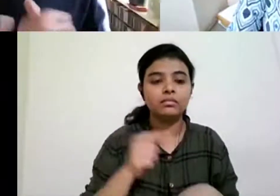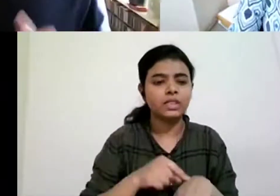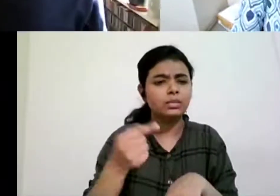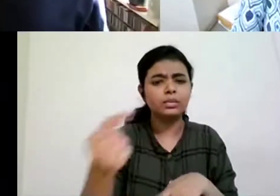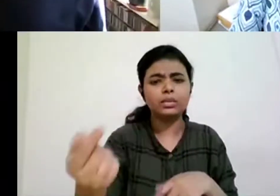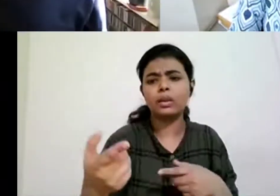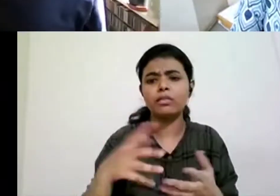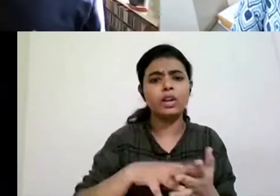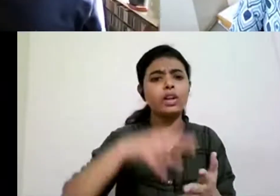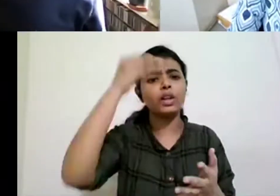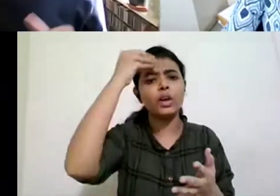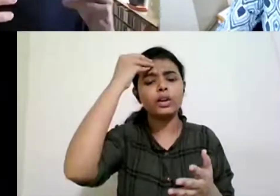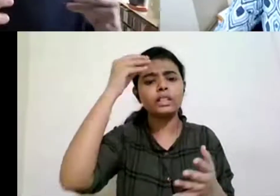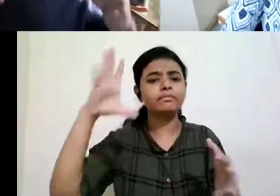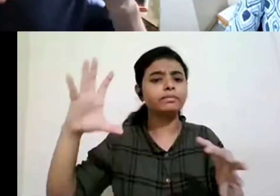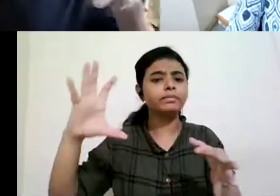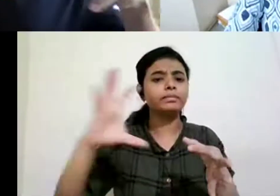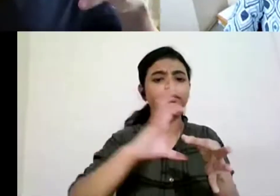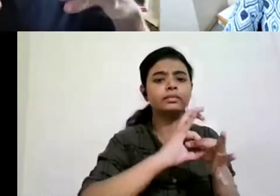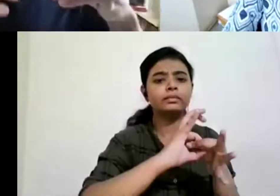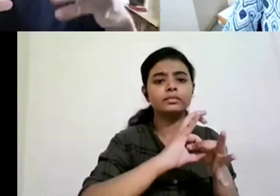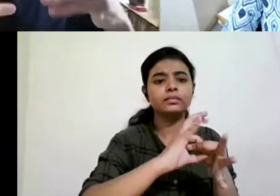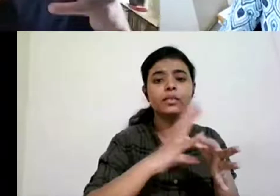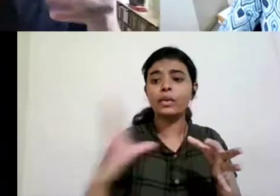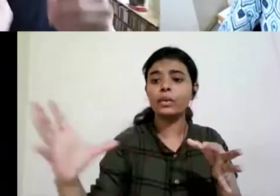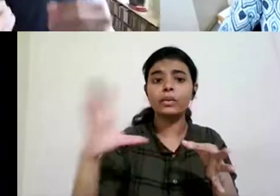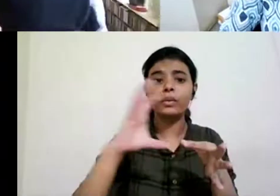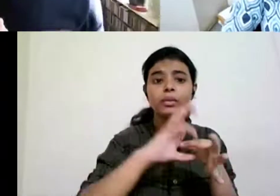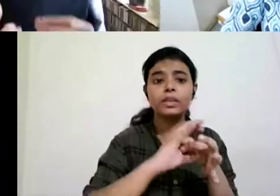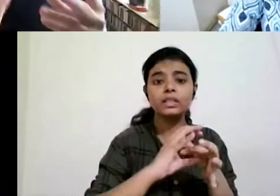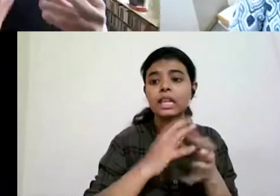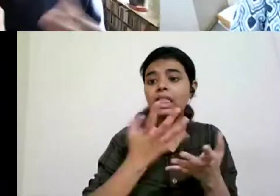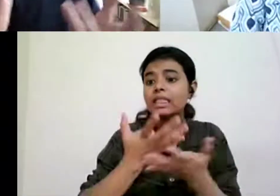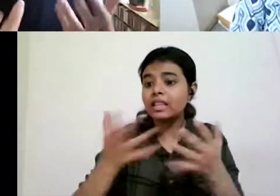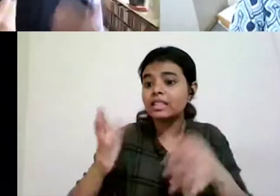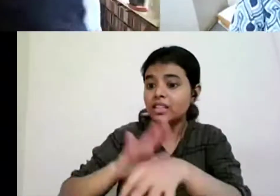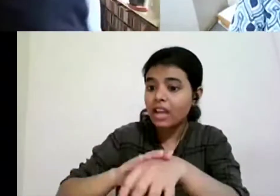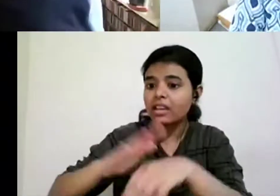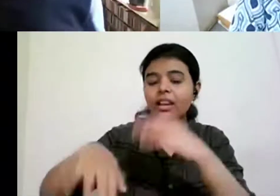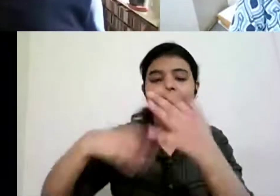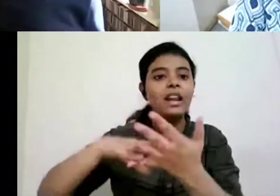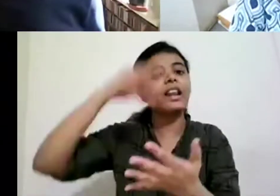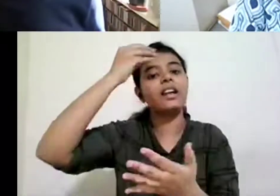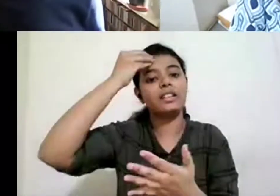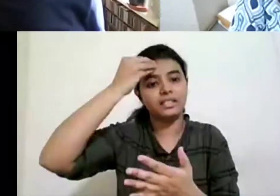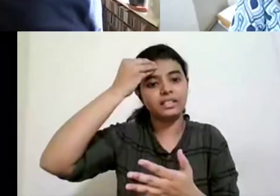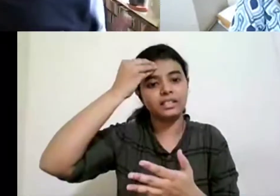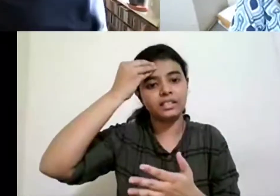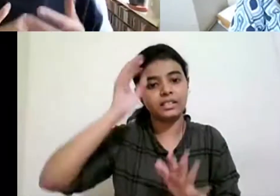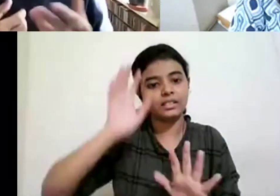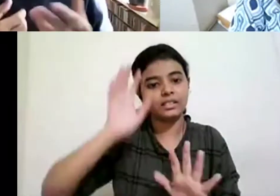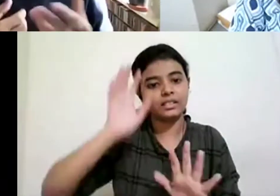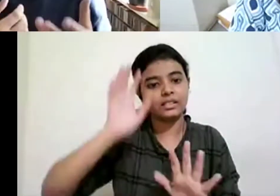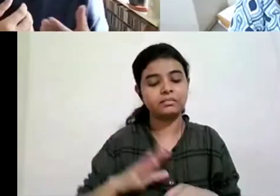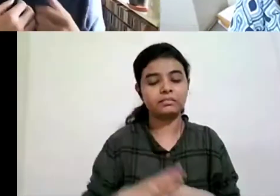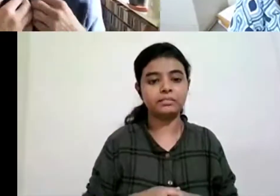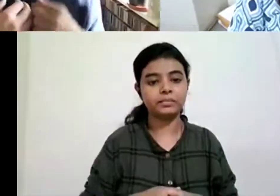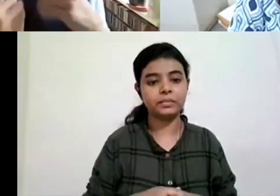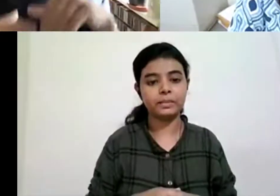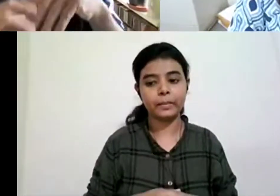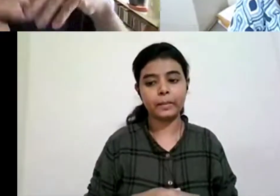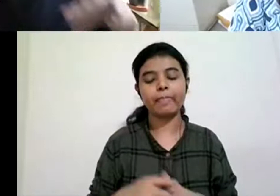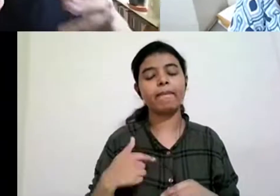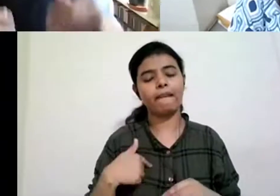is somehow connected by grabbing things. And yeah, by that, I